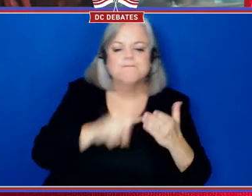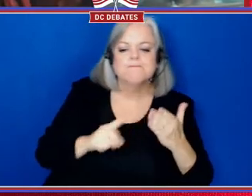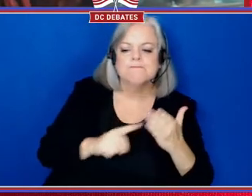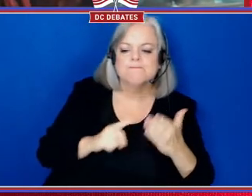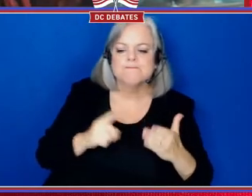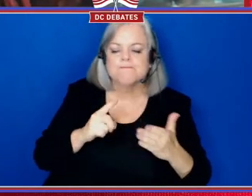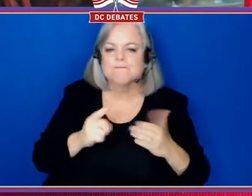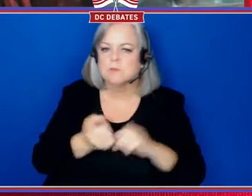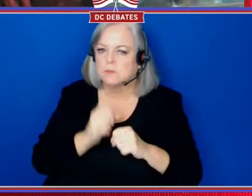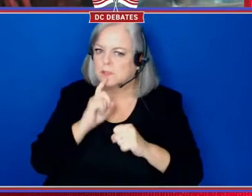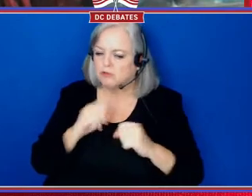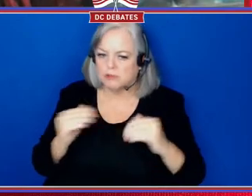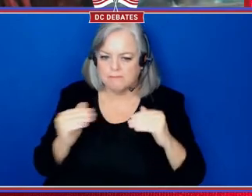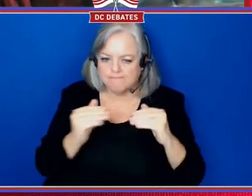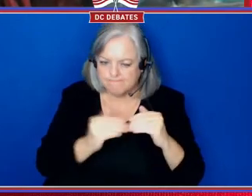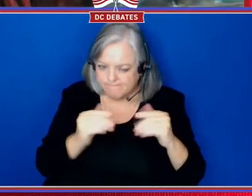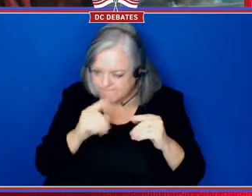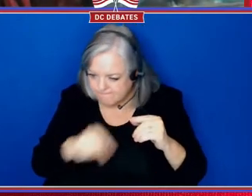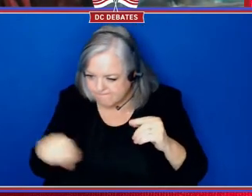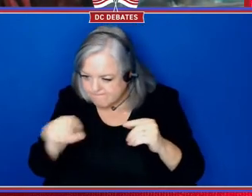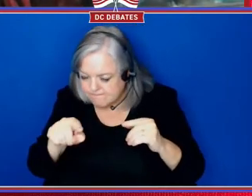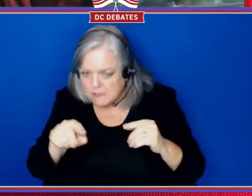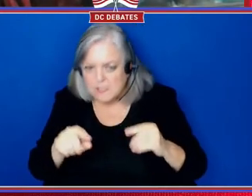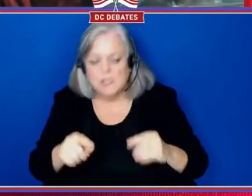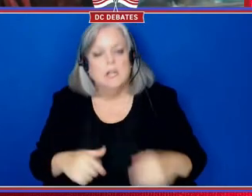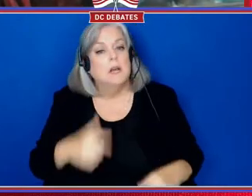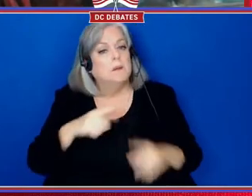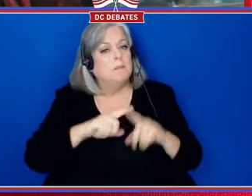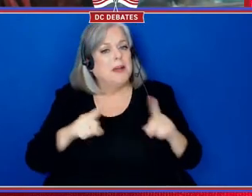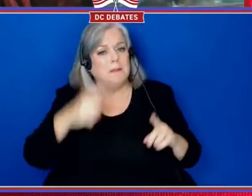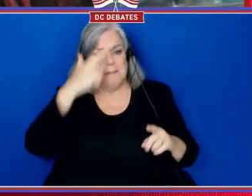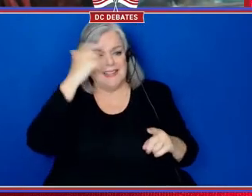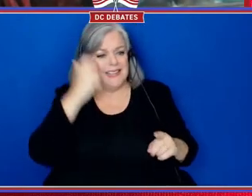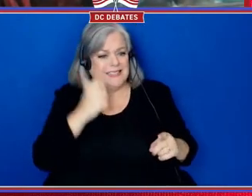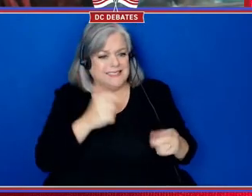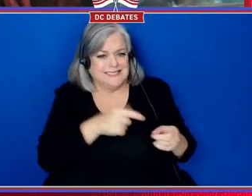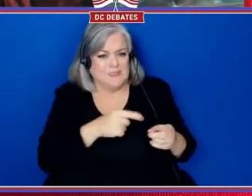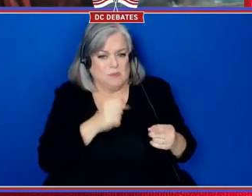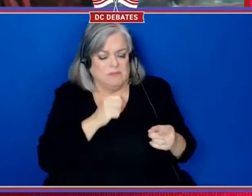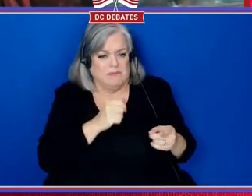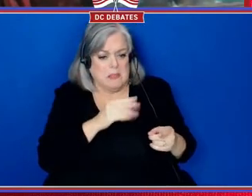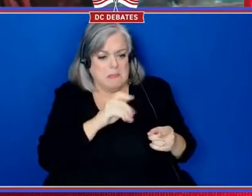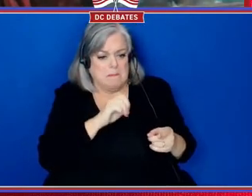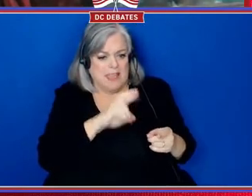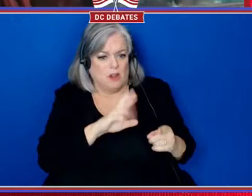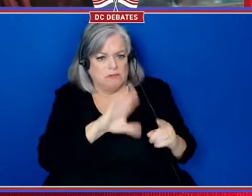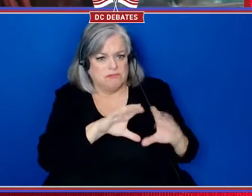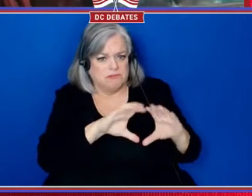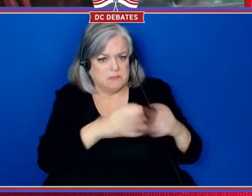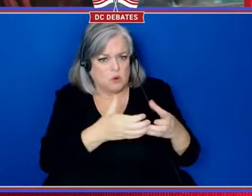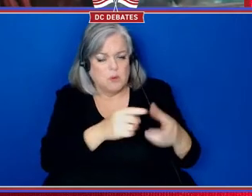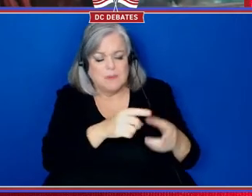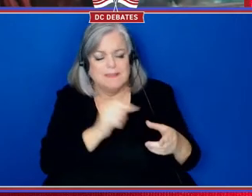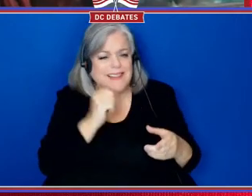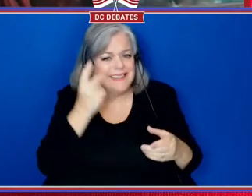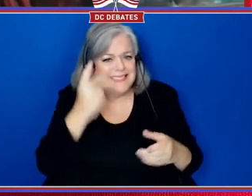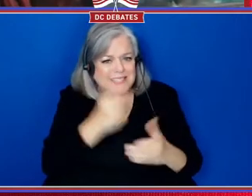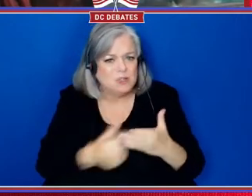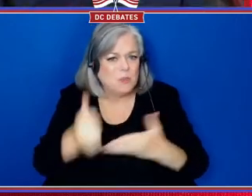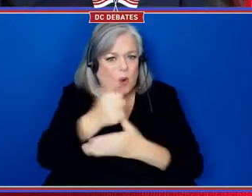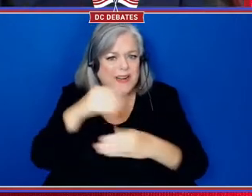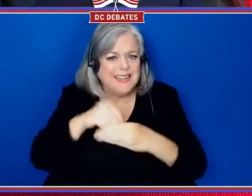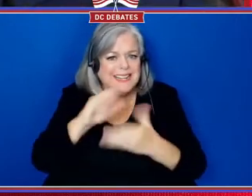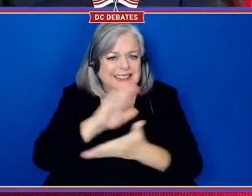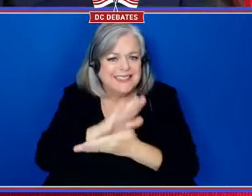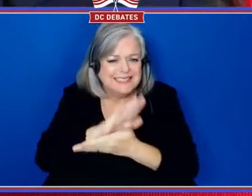haven't seen this as a priority in the city, we're seeing the violence perpetuated on youth and young adults, on women and kids in record